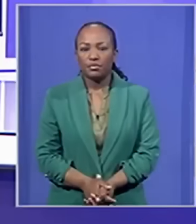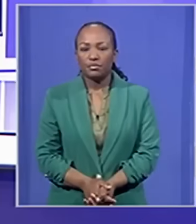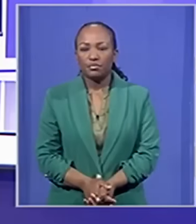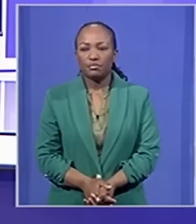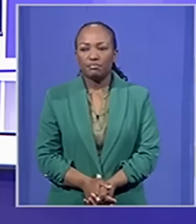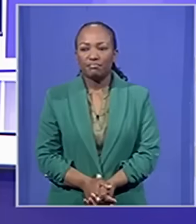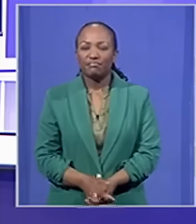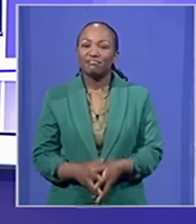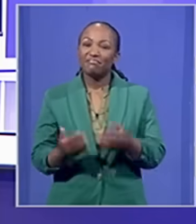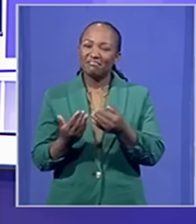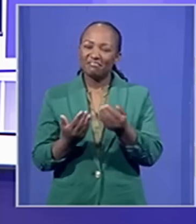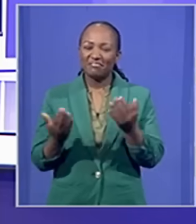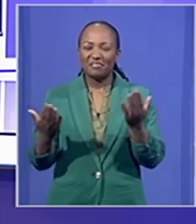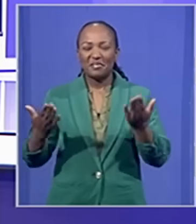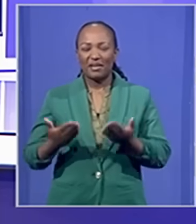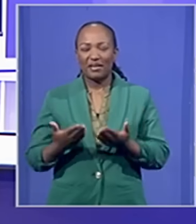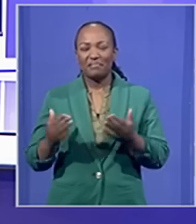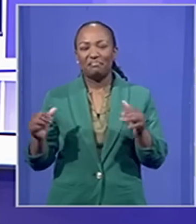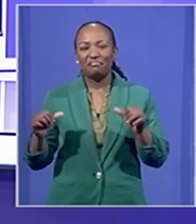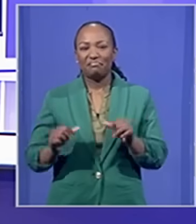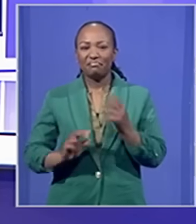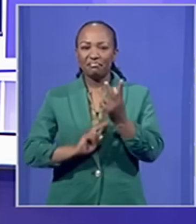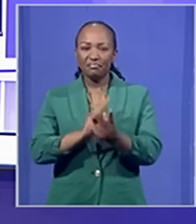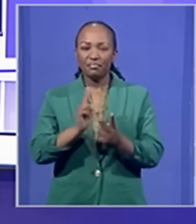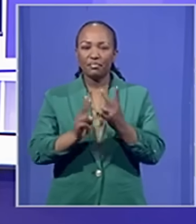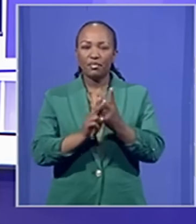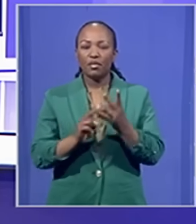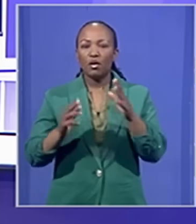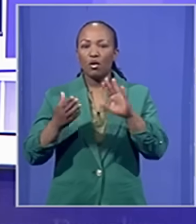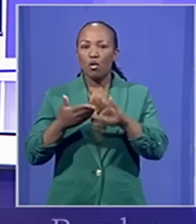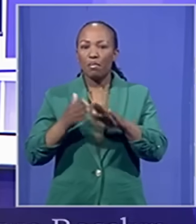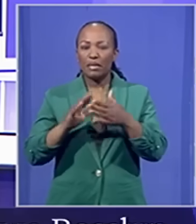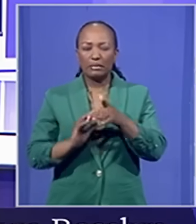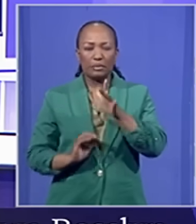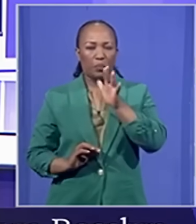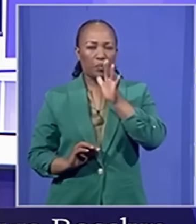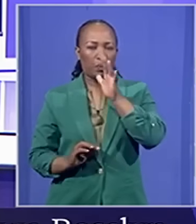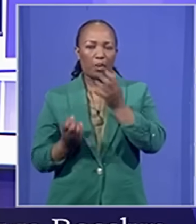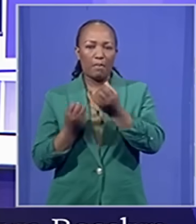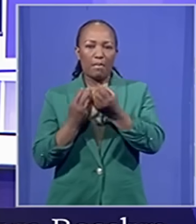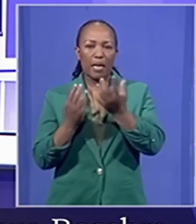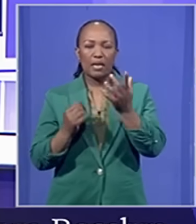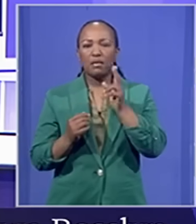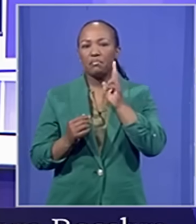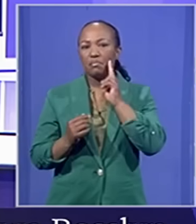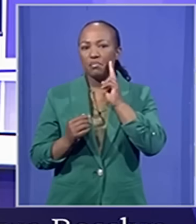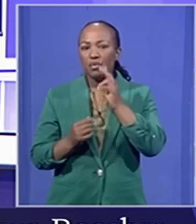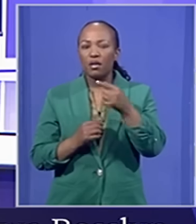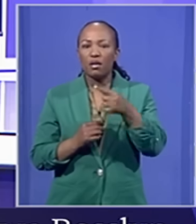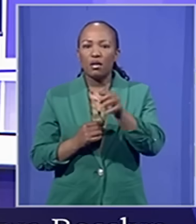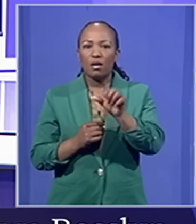Re go amogele mogaetsho mme re di tshwanetse ka gore baagi ba le dikete go tswa ka kwa Mabopane, Ga-Rankuwa, Winterfeld le